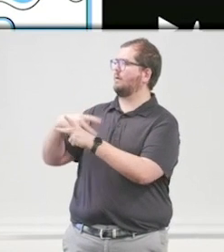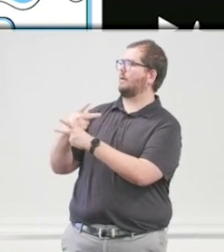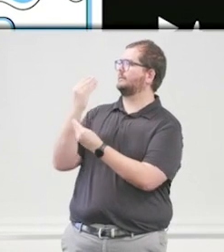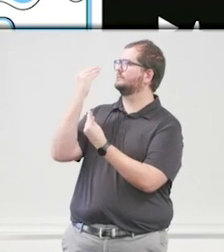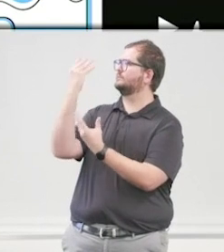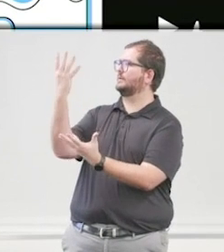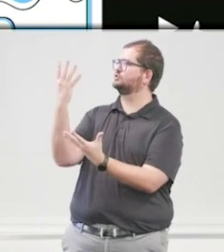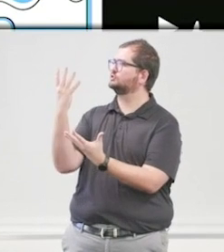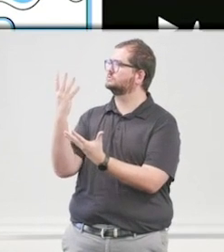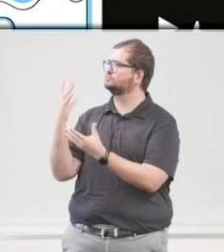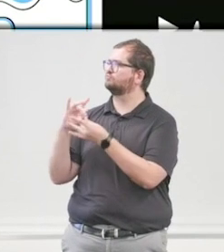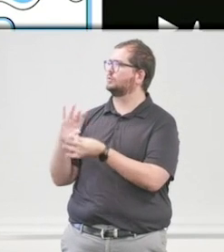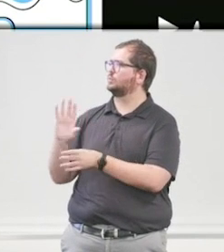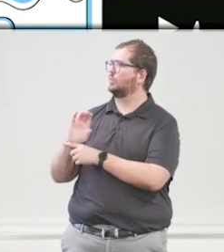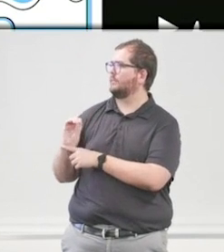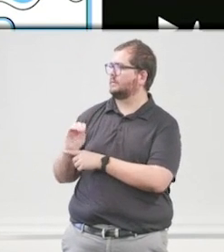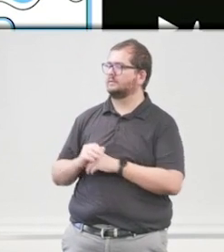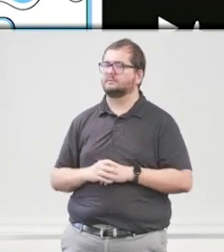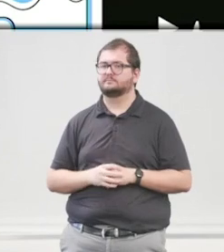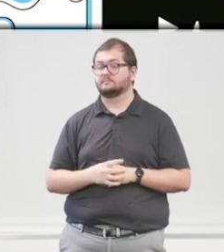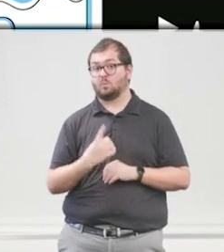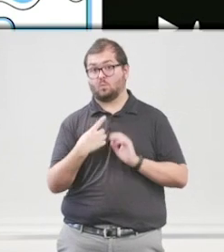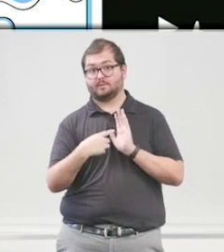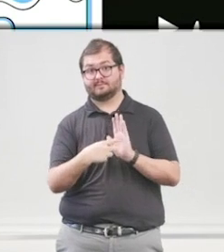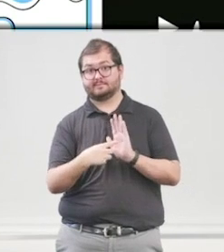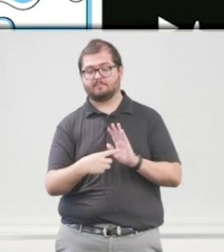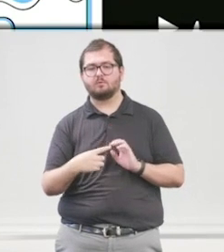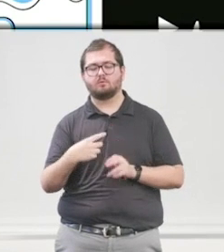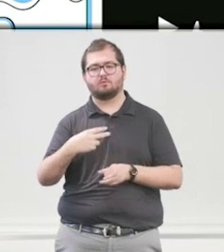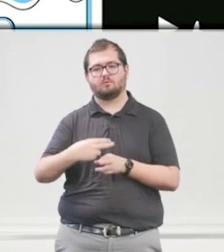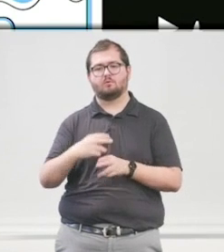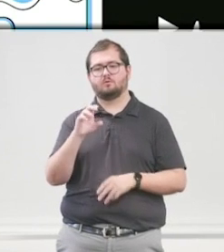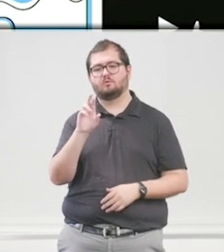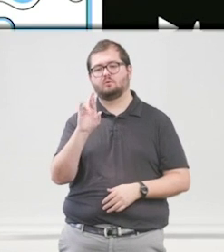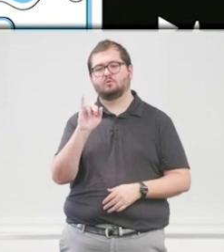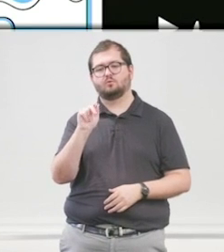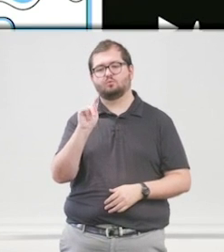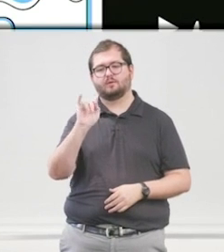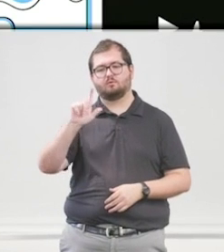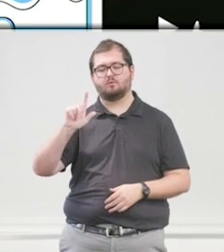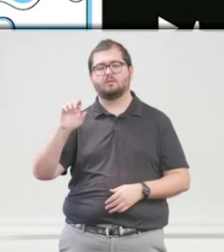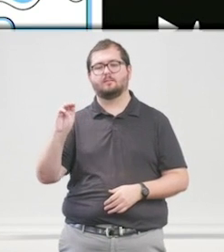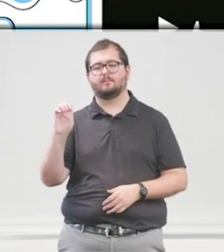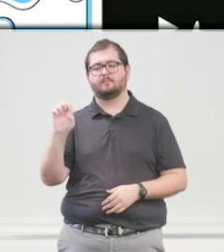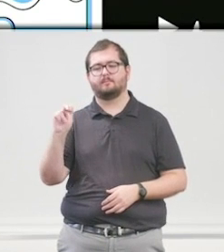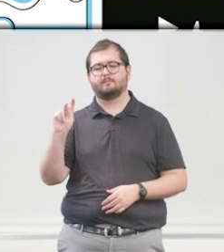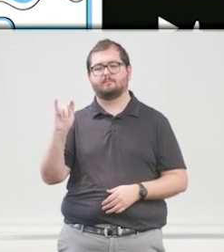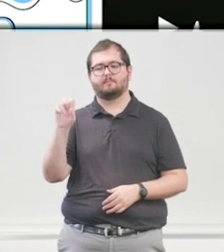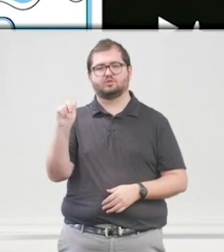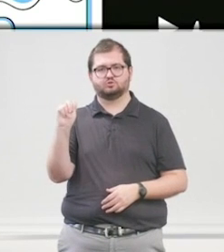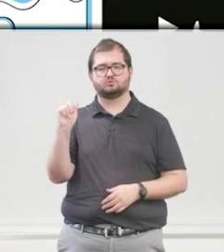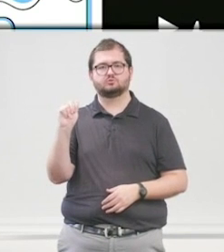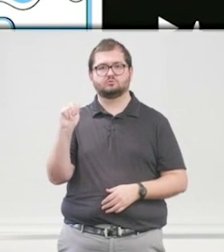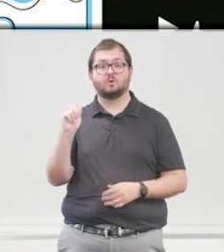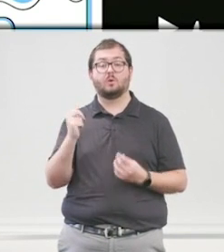company. One that we use specifically is called Critical Mention, and it will pick up